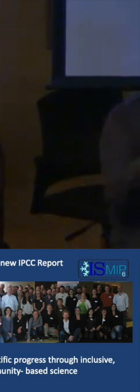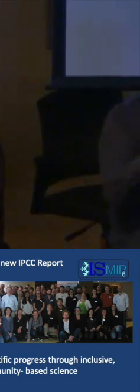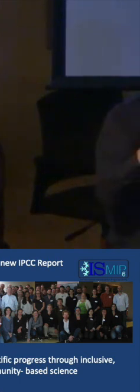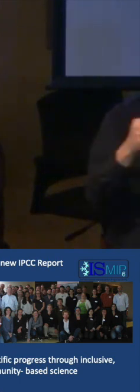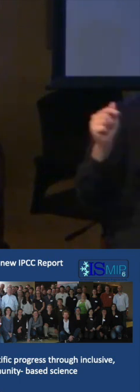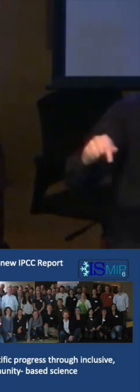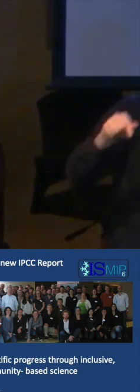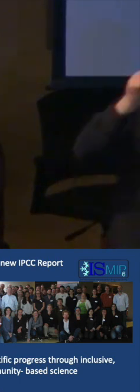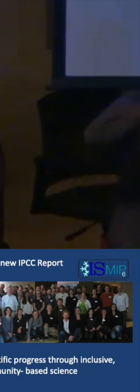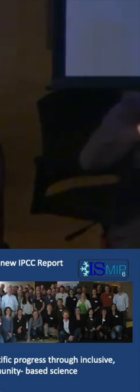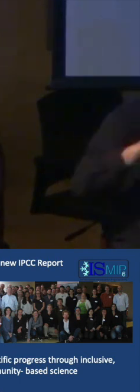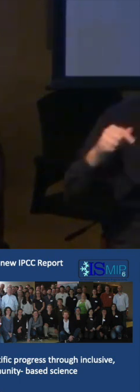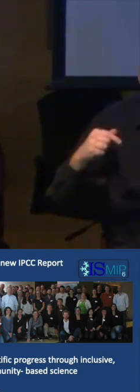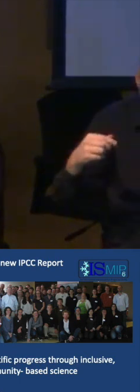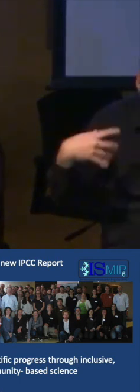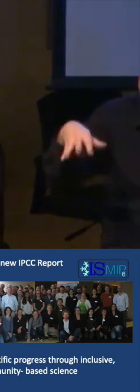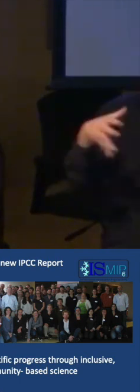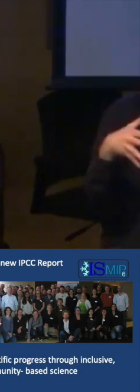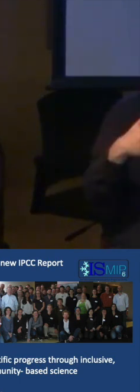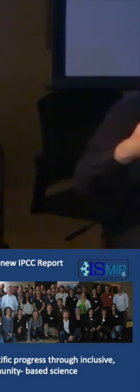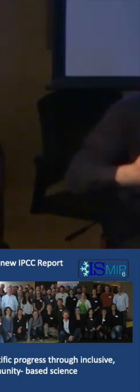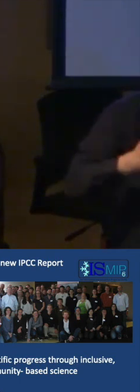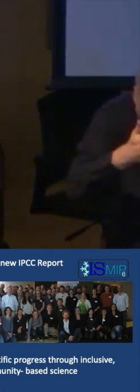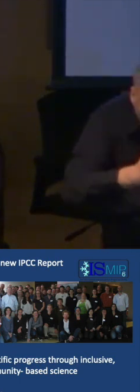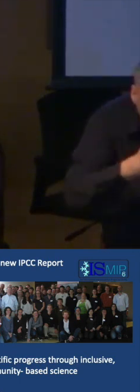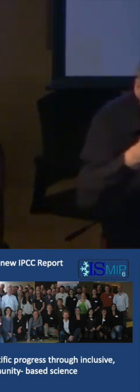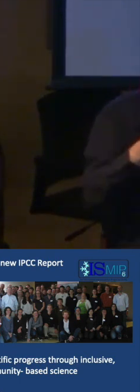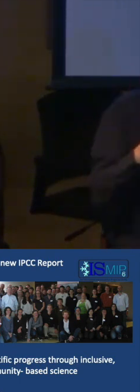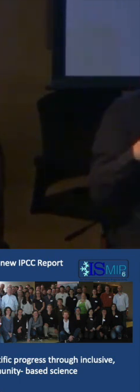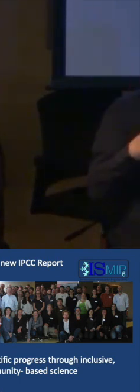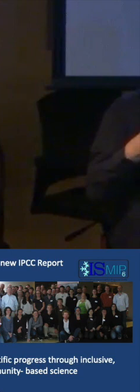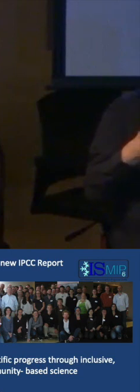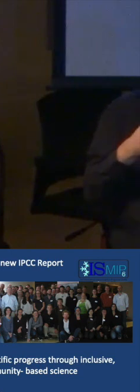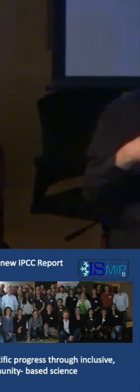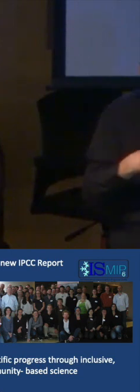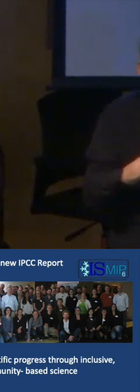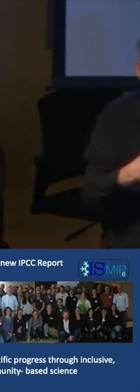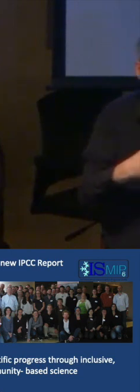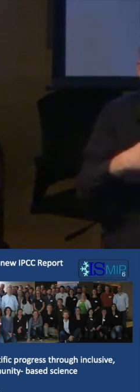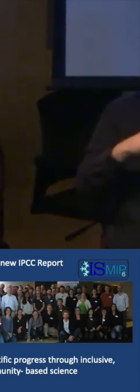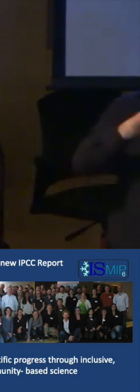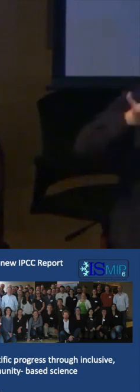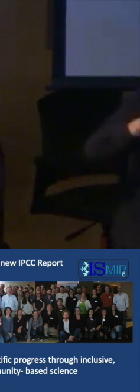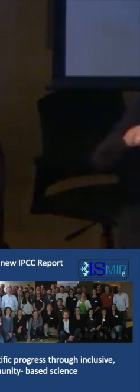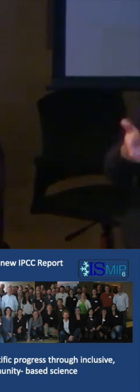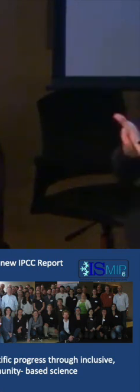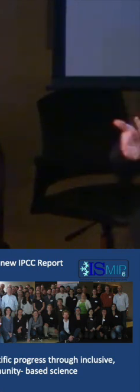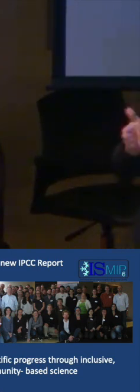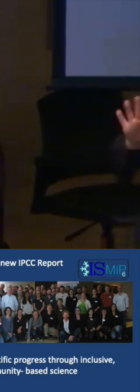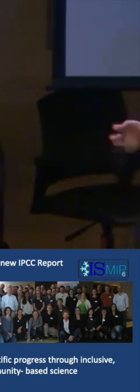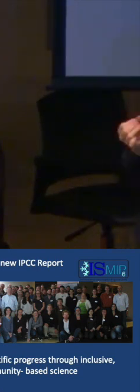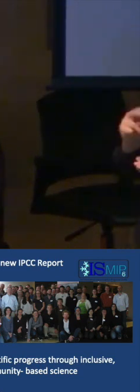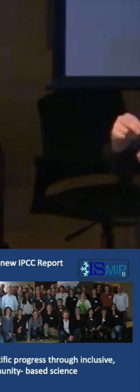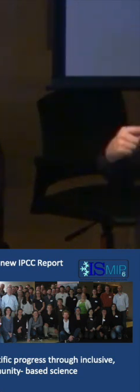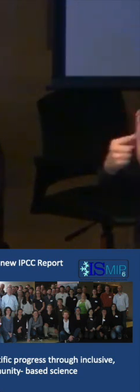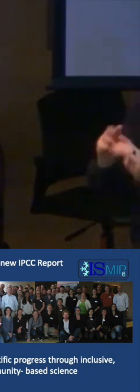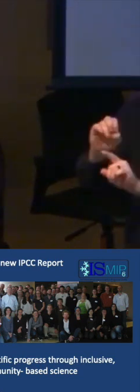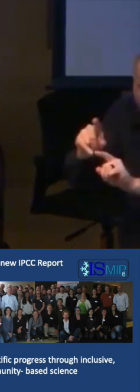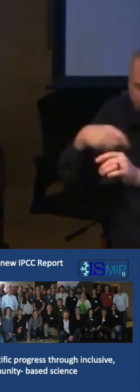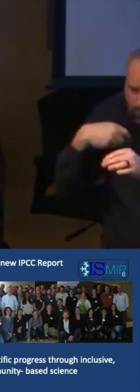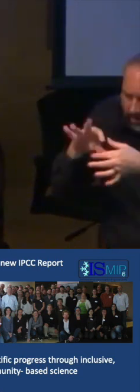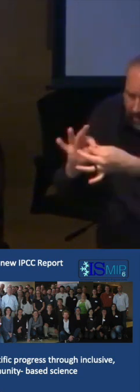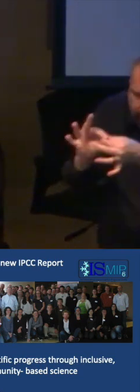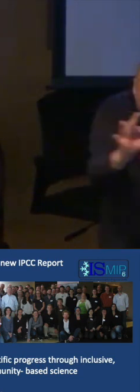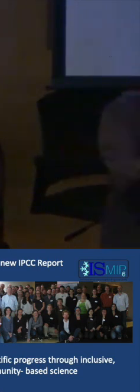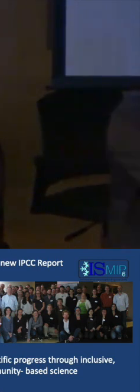at the same pace. Modeling centers were running their own model, but we were working together. And I think, to me, this is very